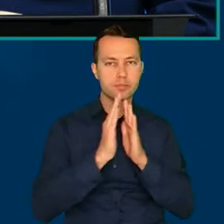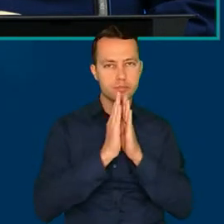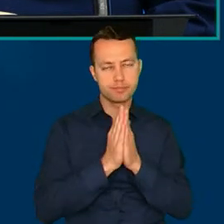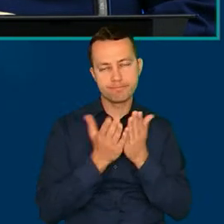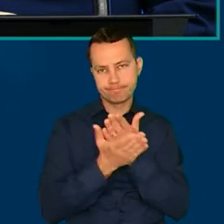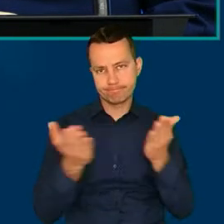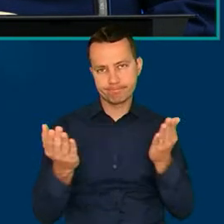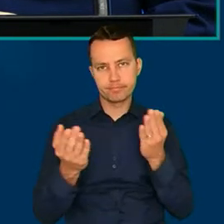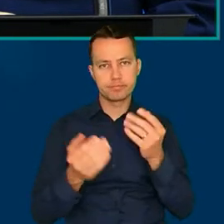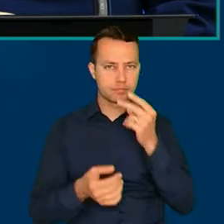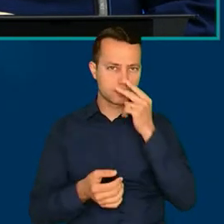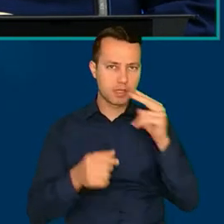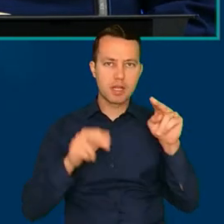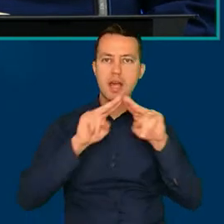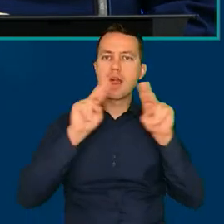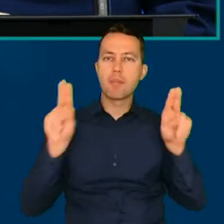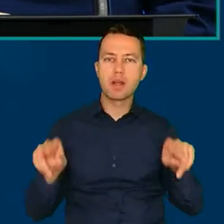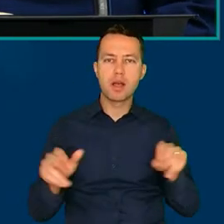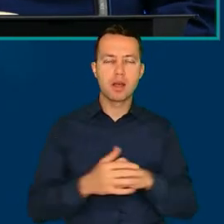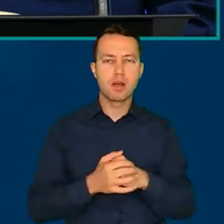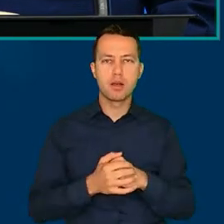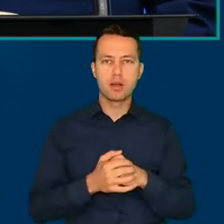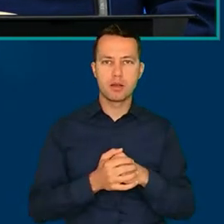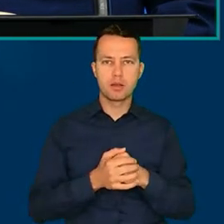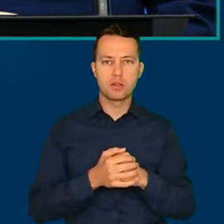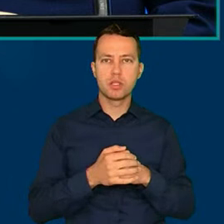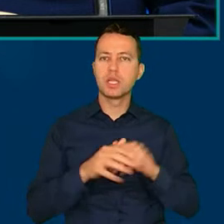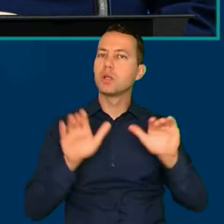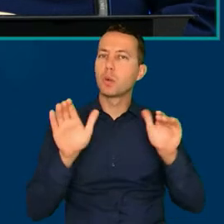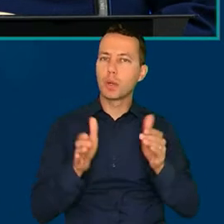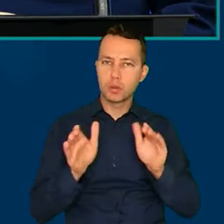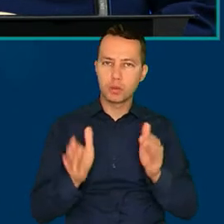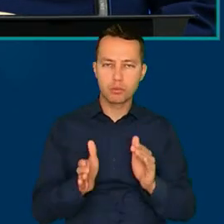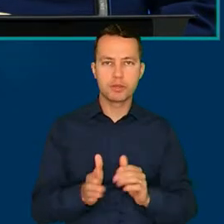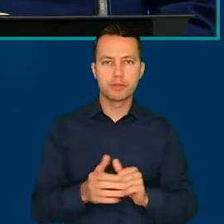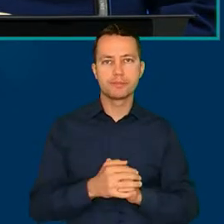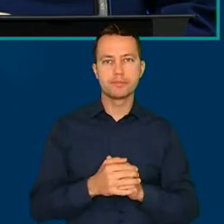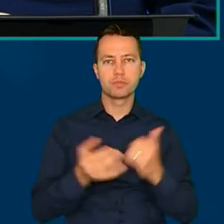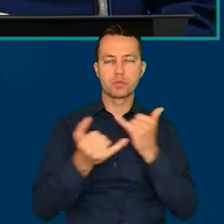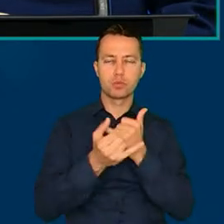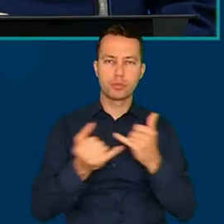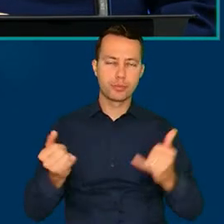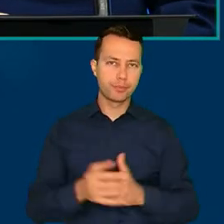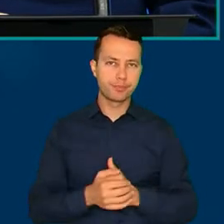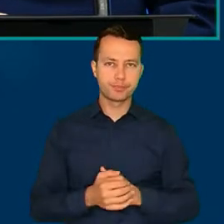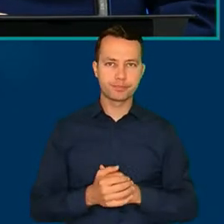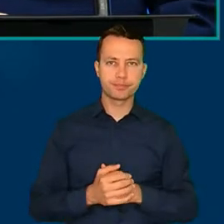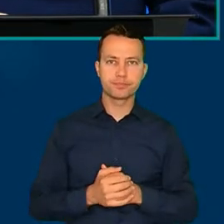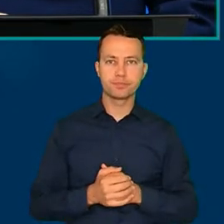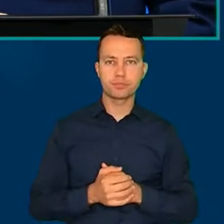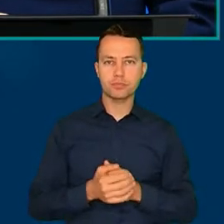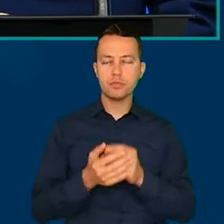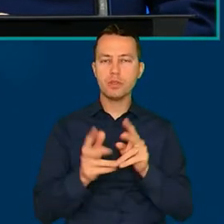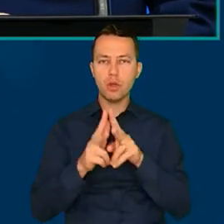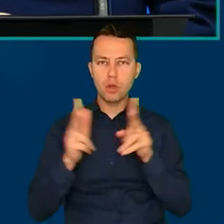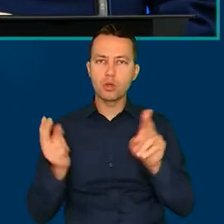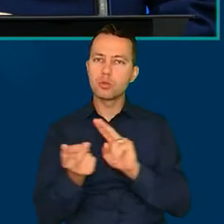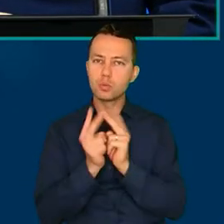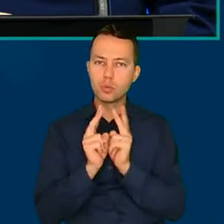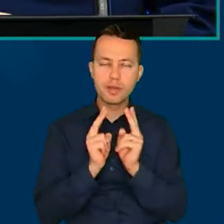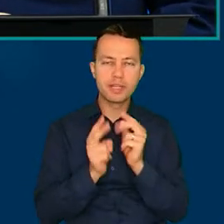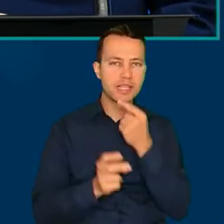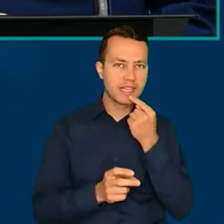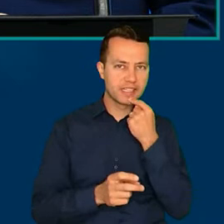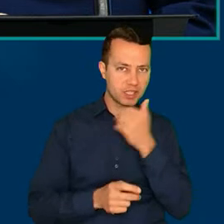see a table about acronyms and abbreviations, because